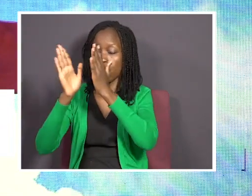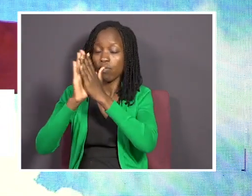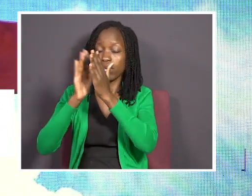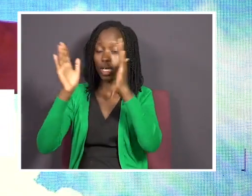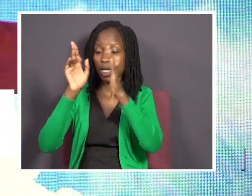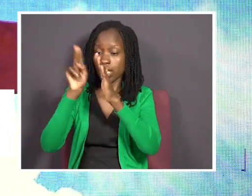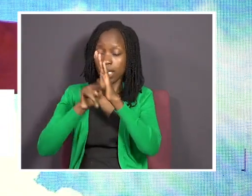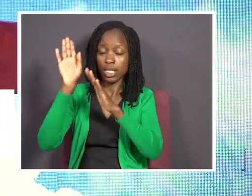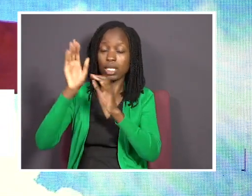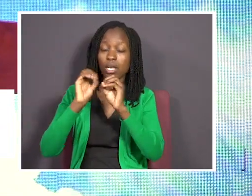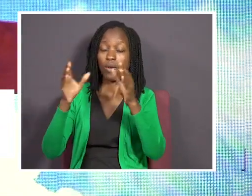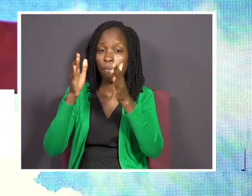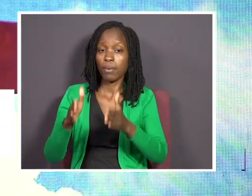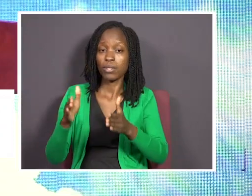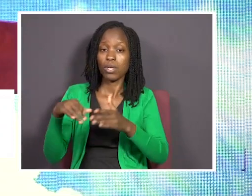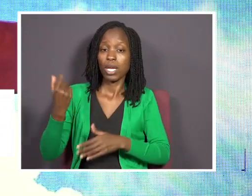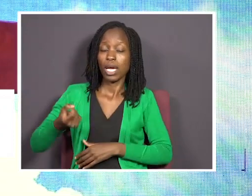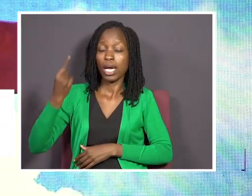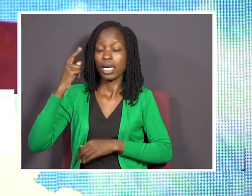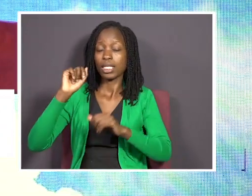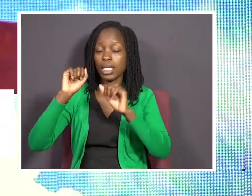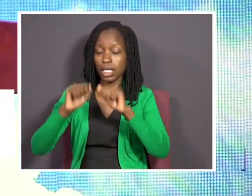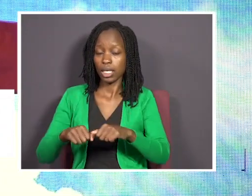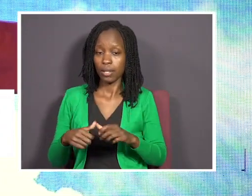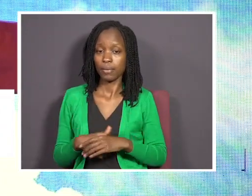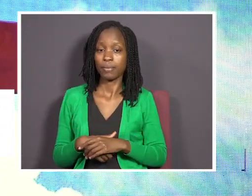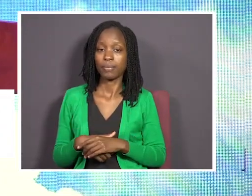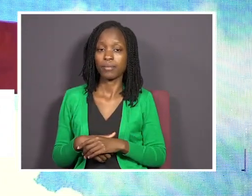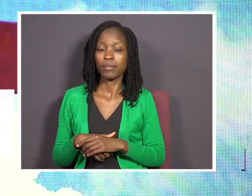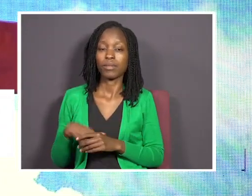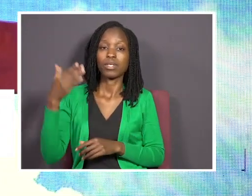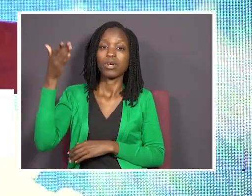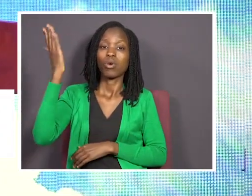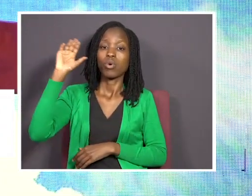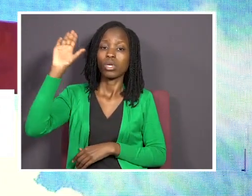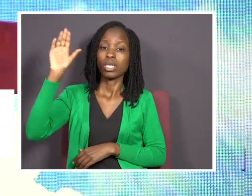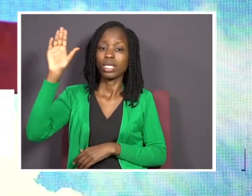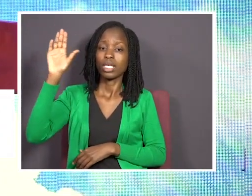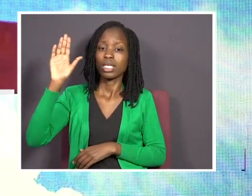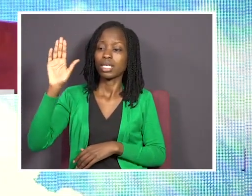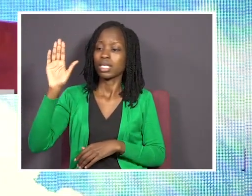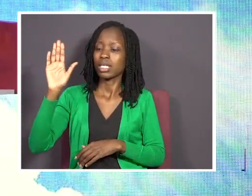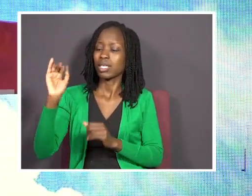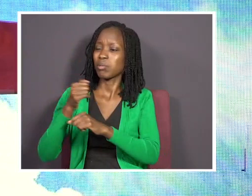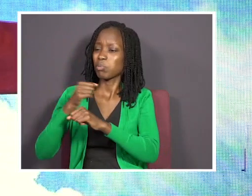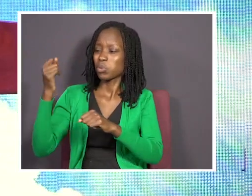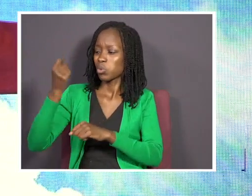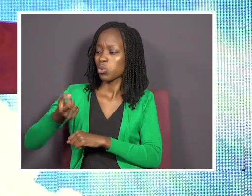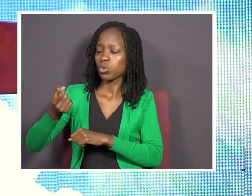His greatness no one can fathom. God is beyond